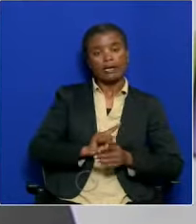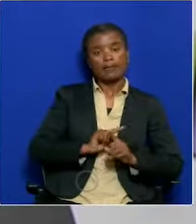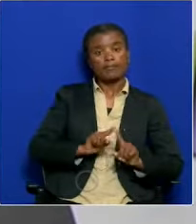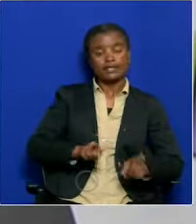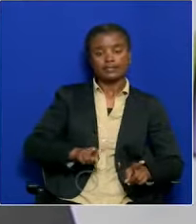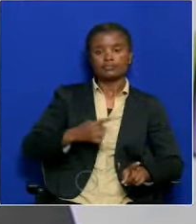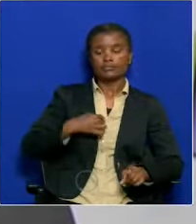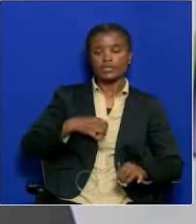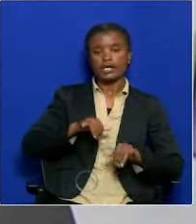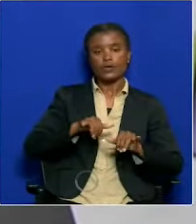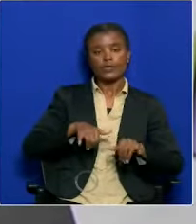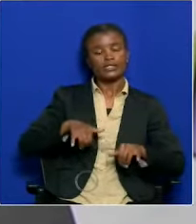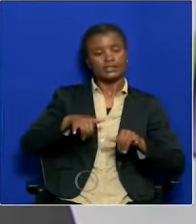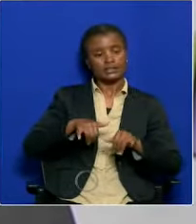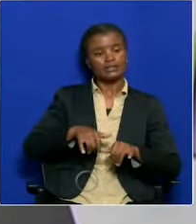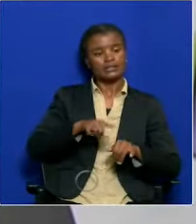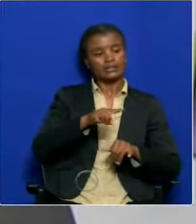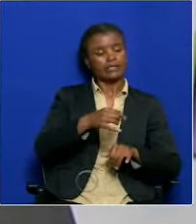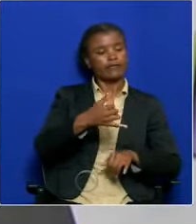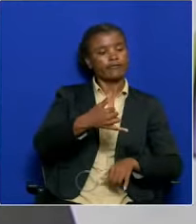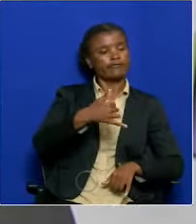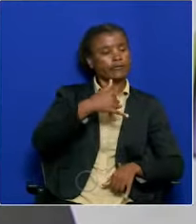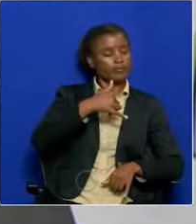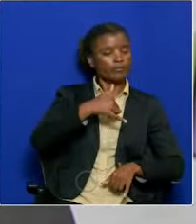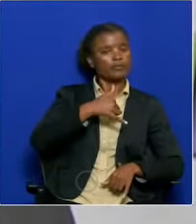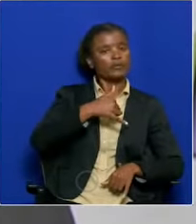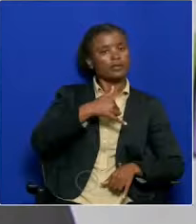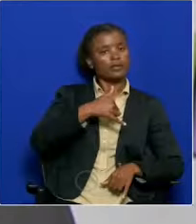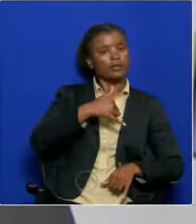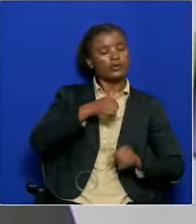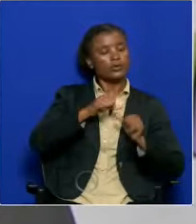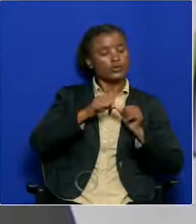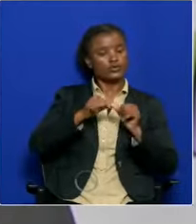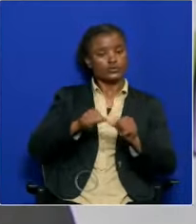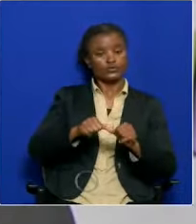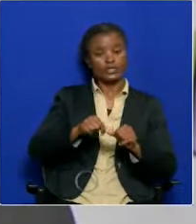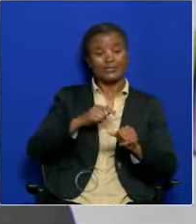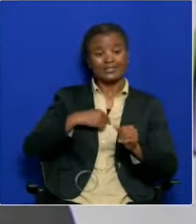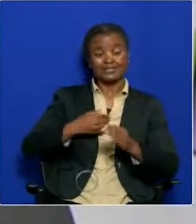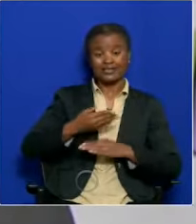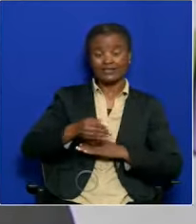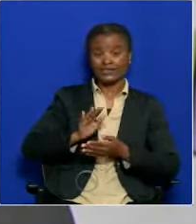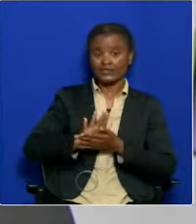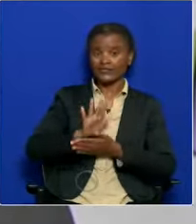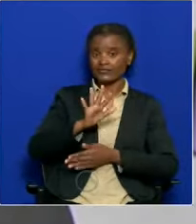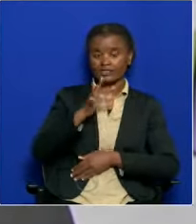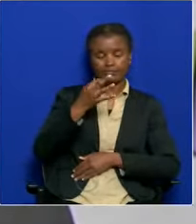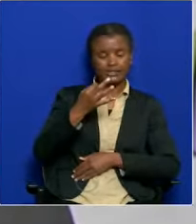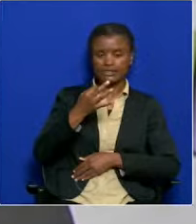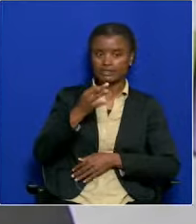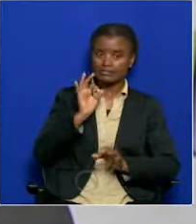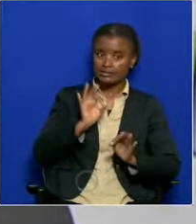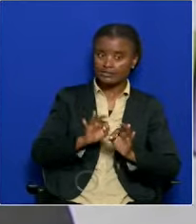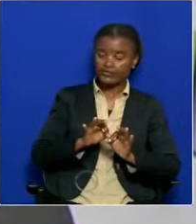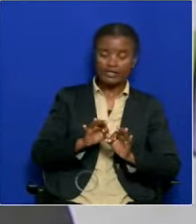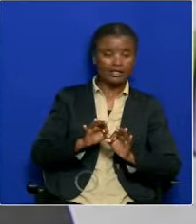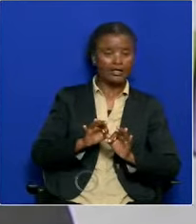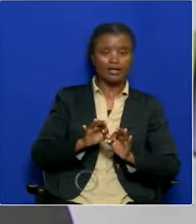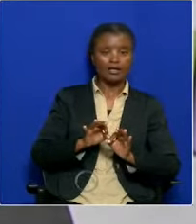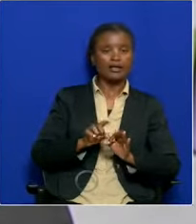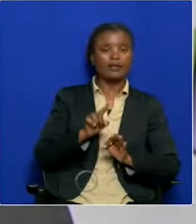and then he came back, but not exactly after 15 minutes. But we took a long time